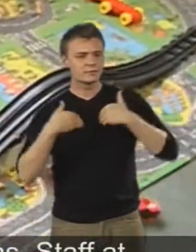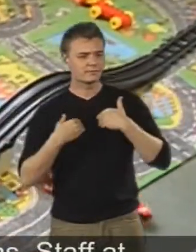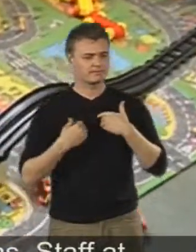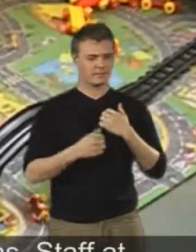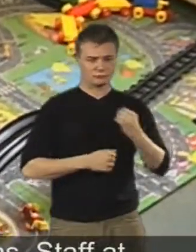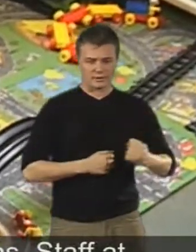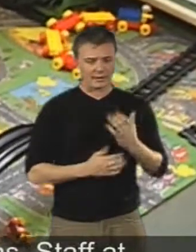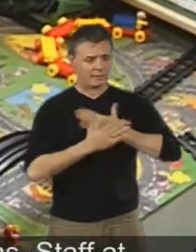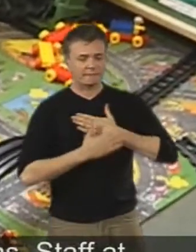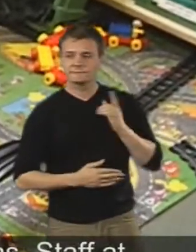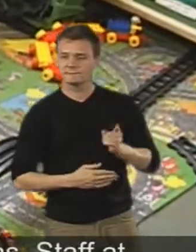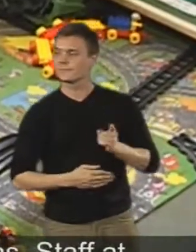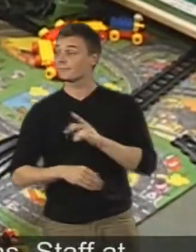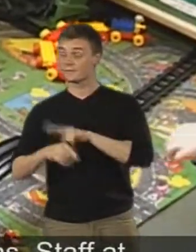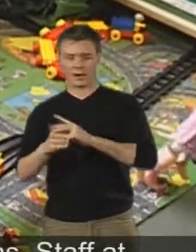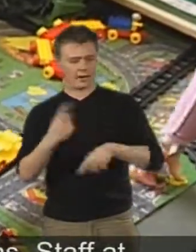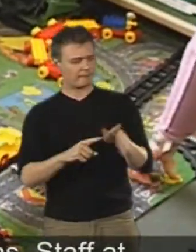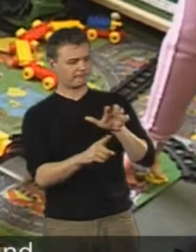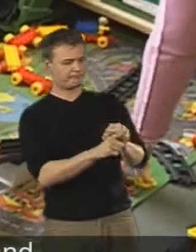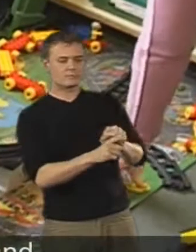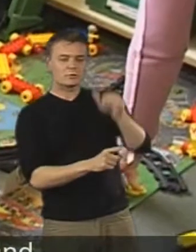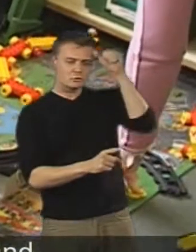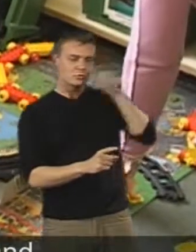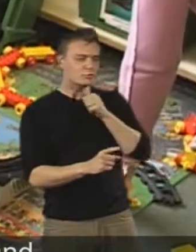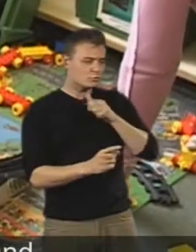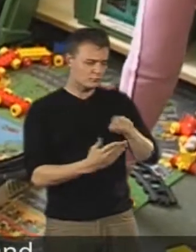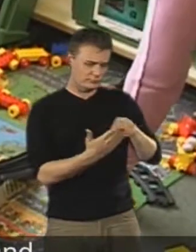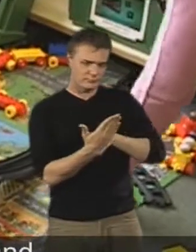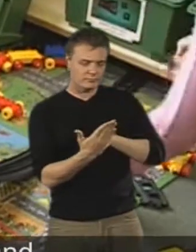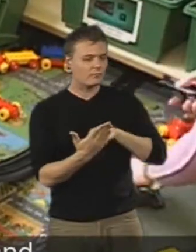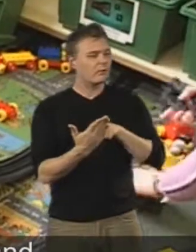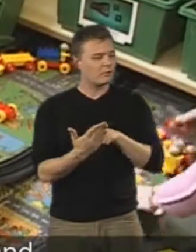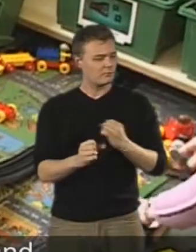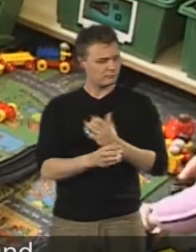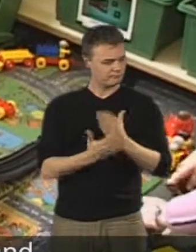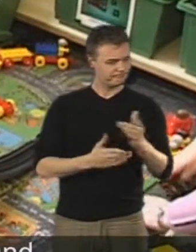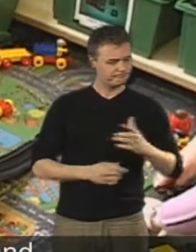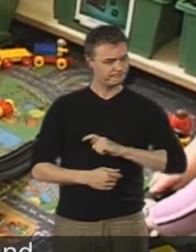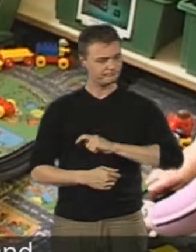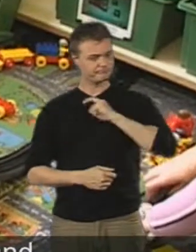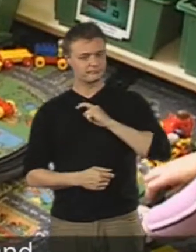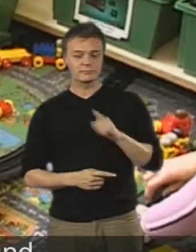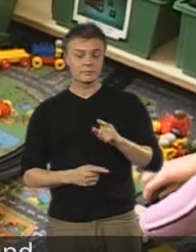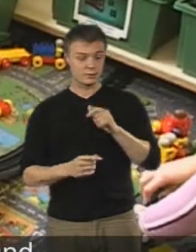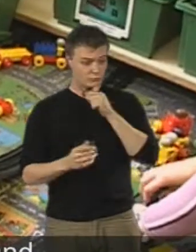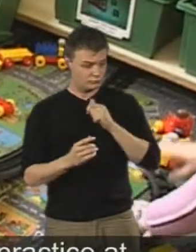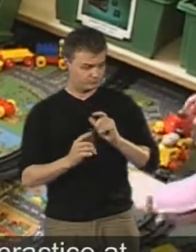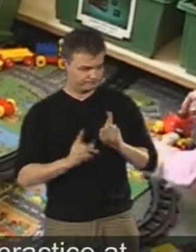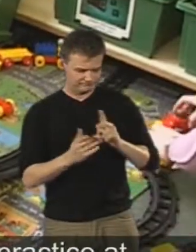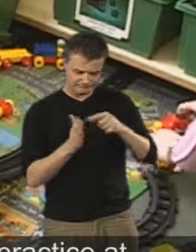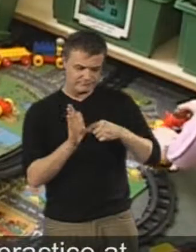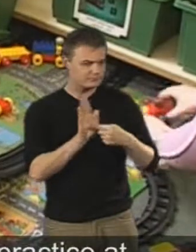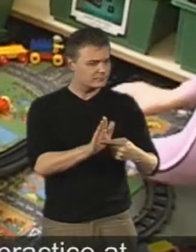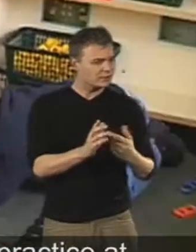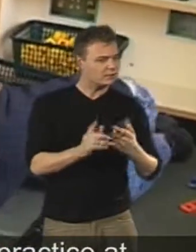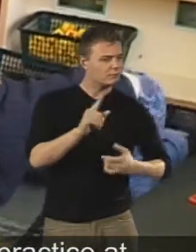trains. Staff at Flats are using this knowledge to help him feel secure in the nursery environment and as a strategy to develop his communication and